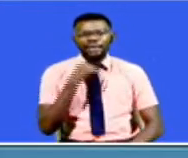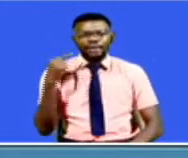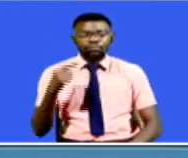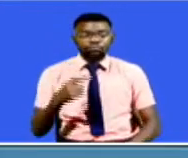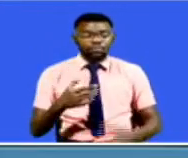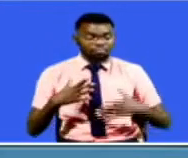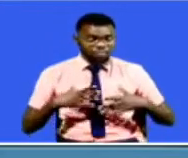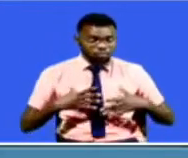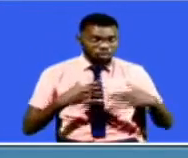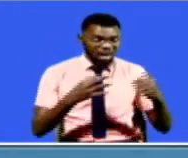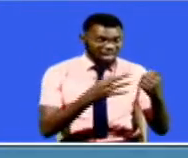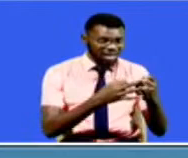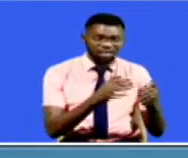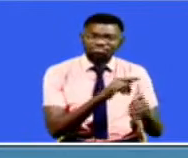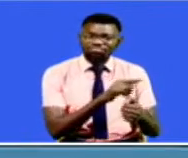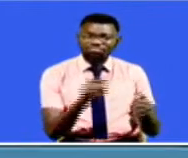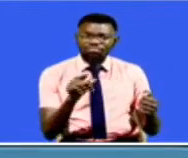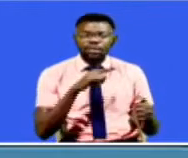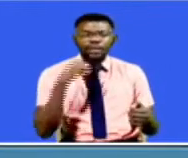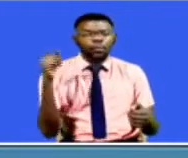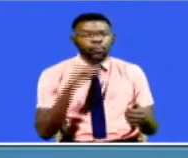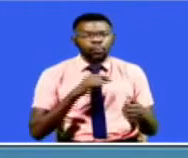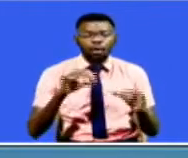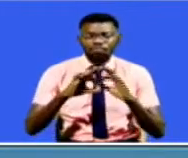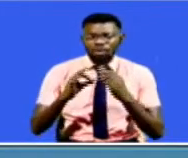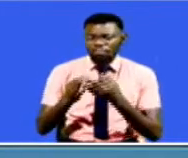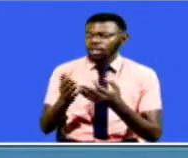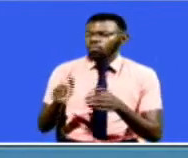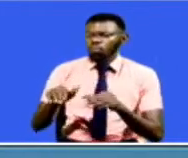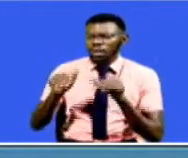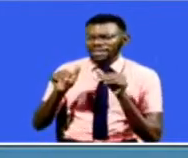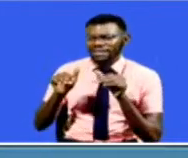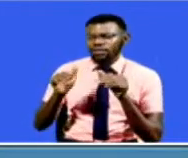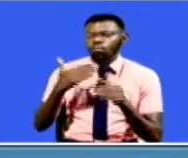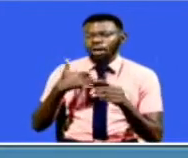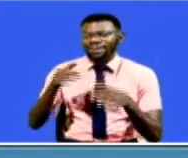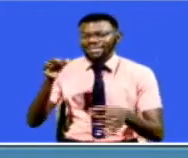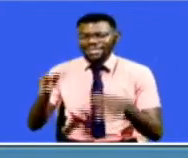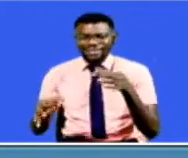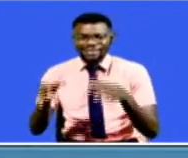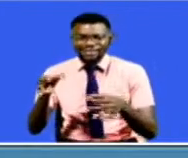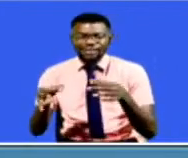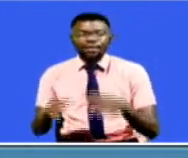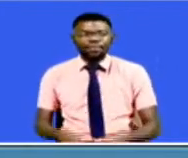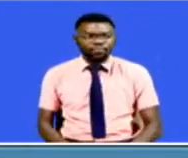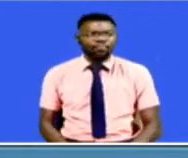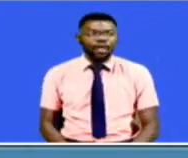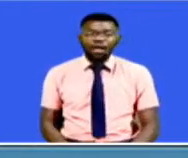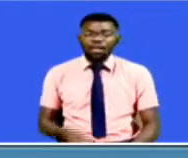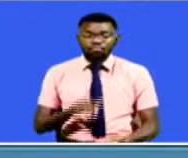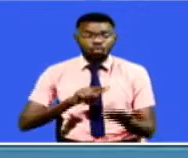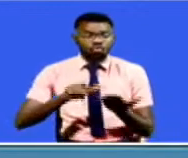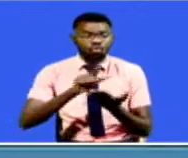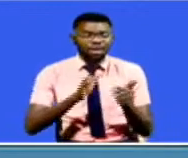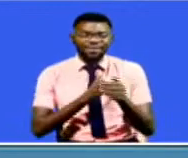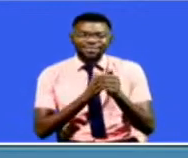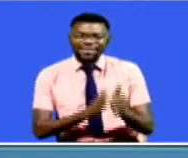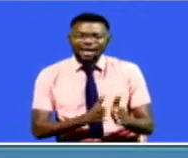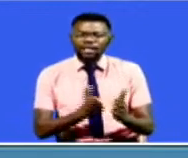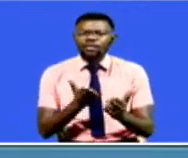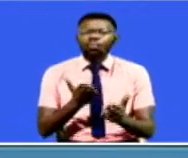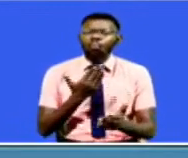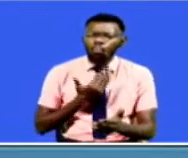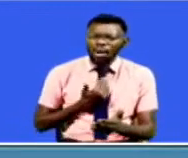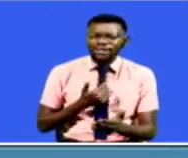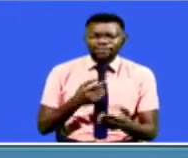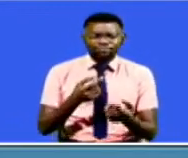who were killed are still waiting for justice to be served. And as Bramo Bwire reports, local leaders are now calling for